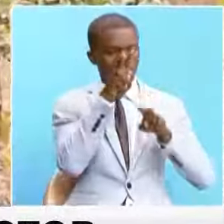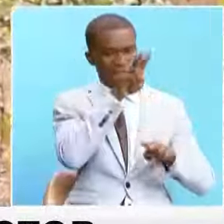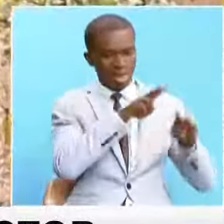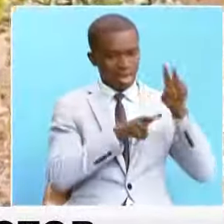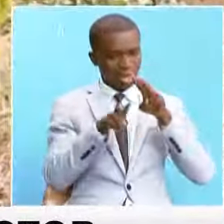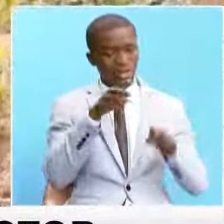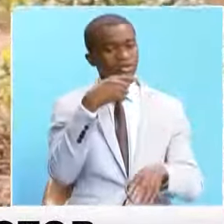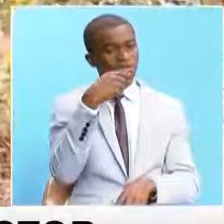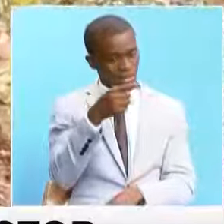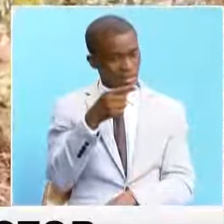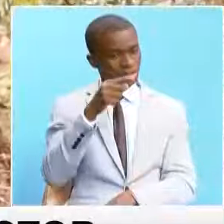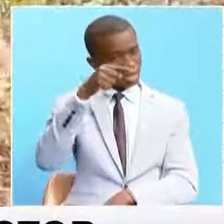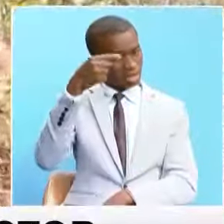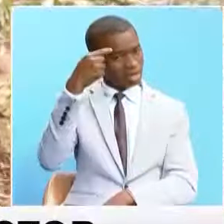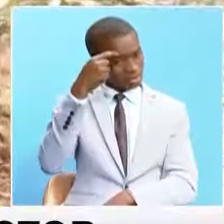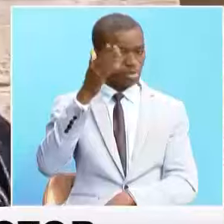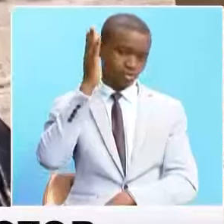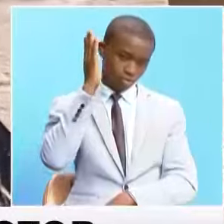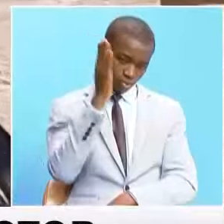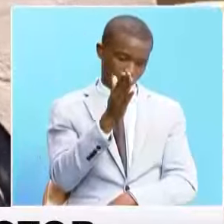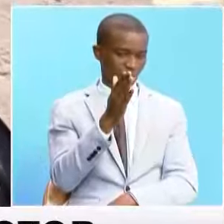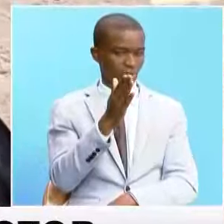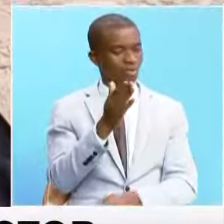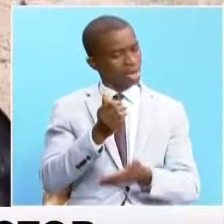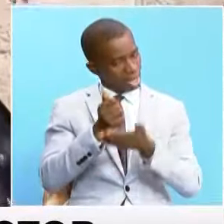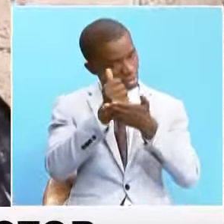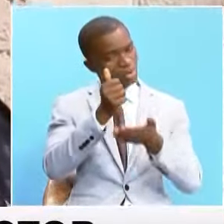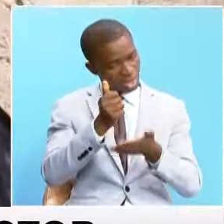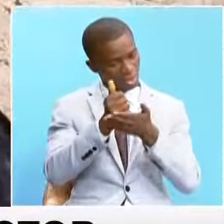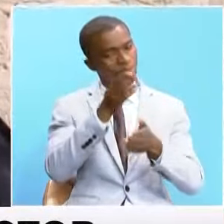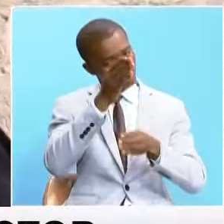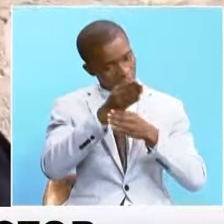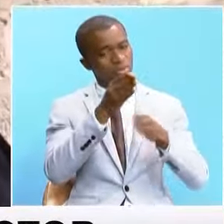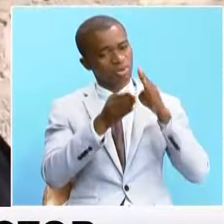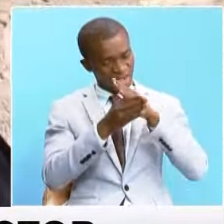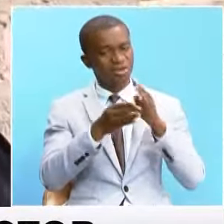to its logical conclusion. Okay, follow up. And